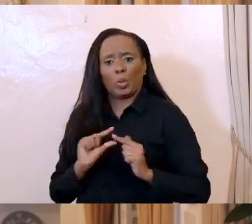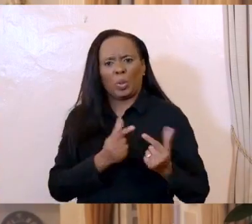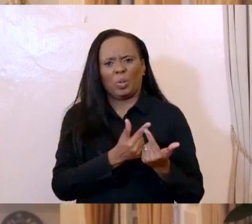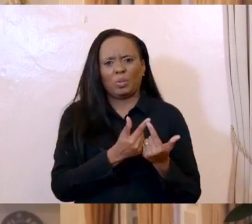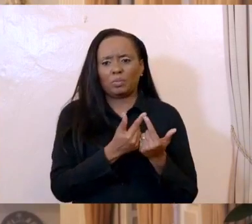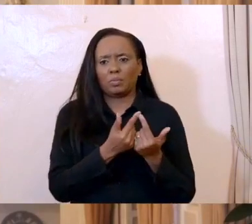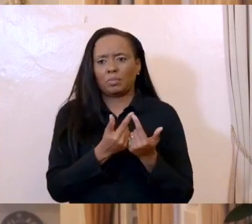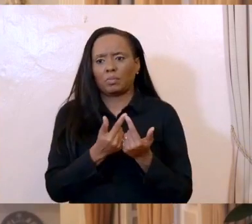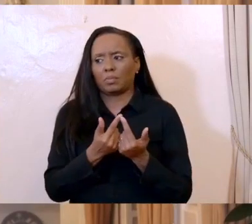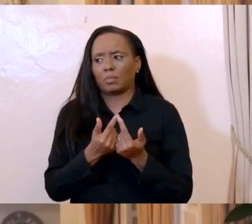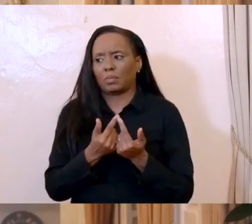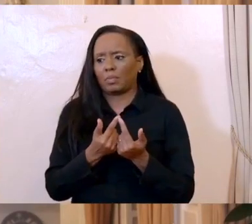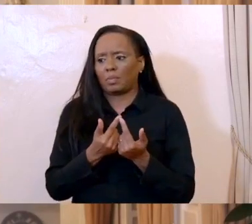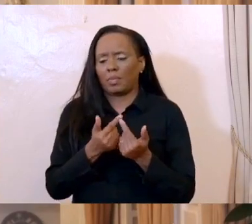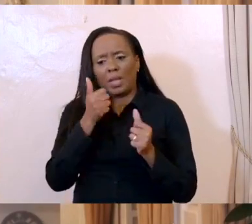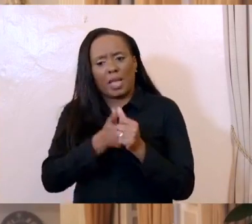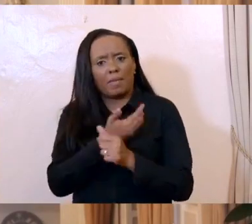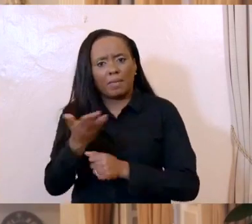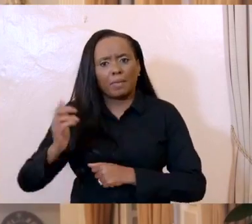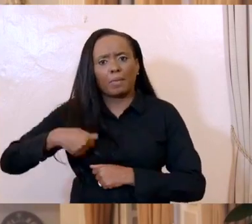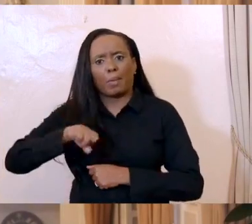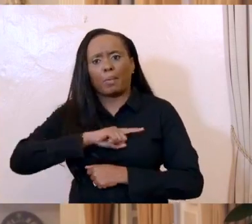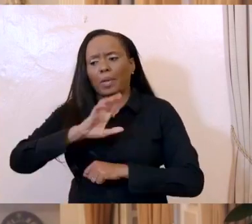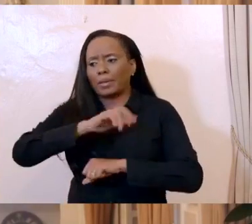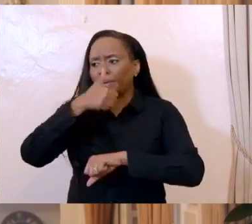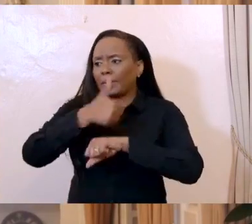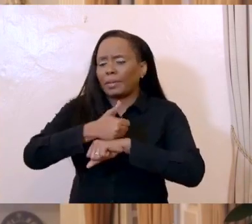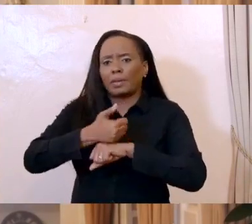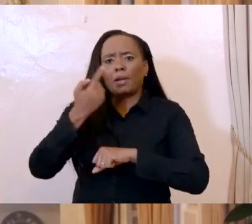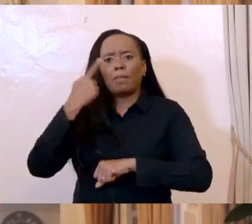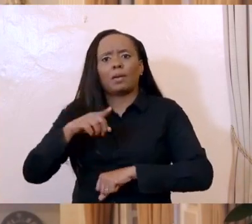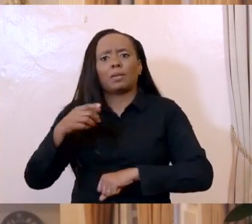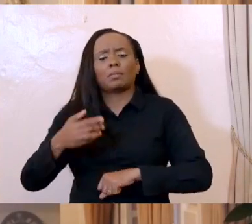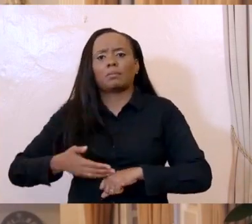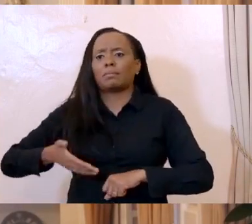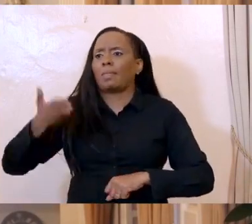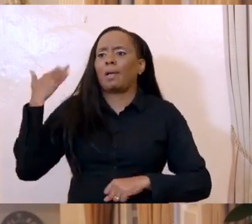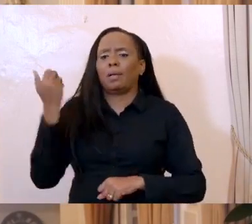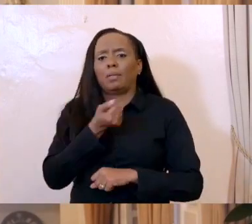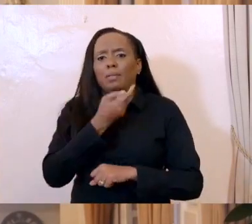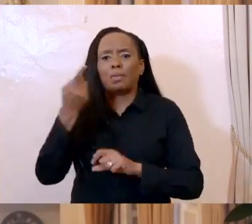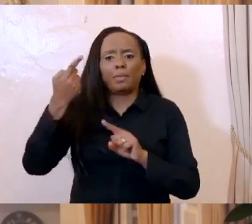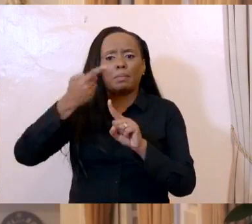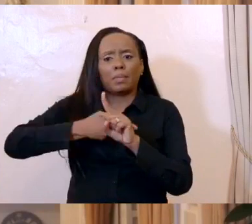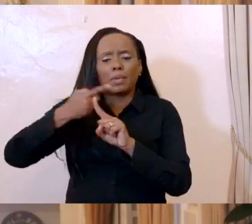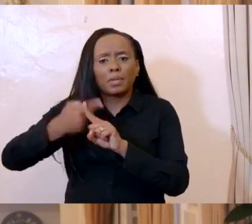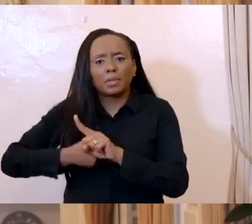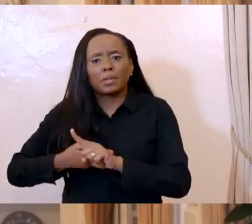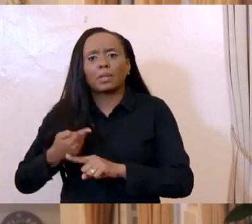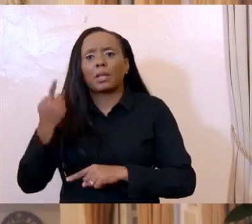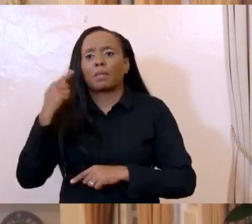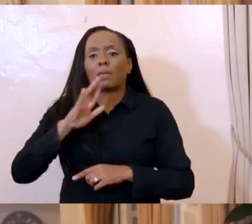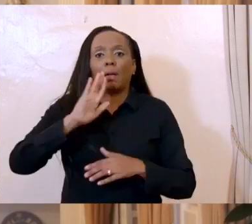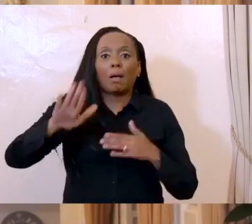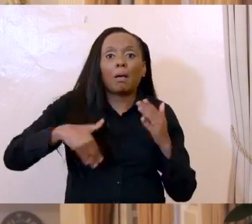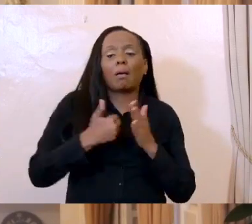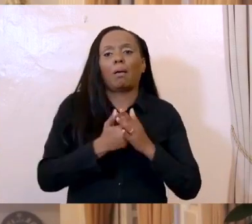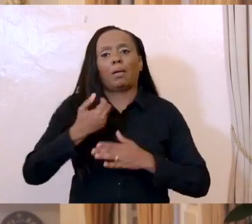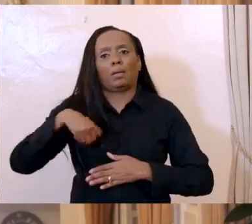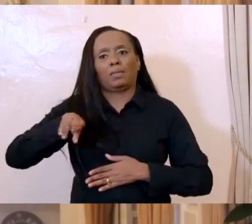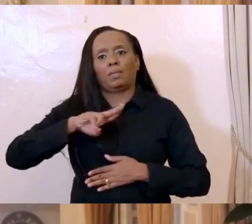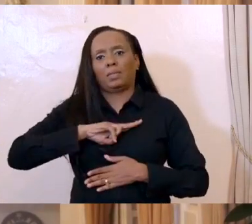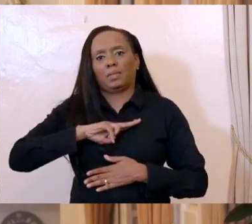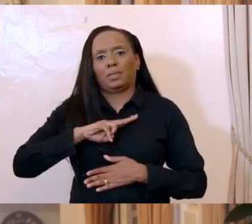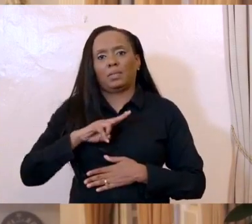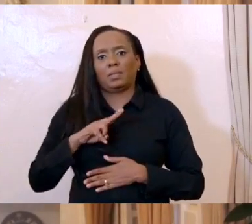we are undertaking and what we've been doing over the last several months really is for everyone on